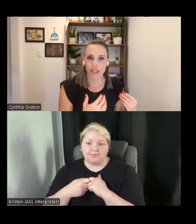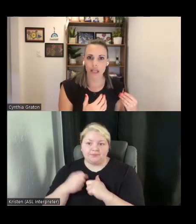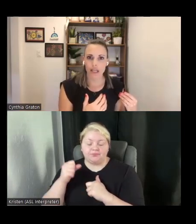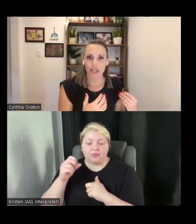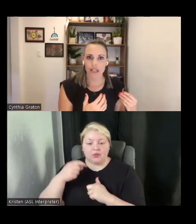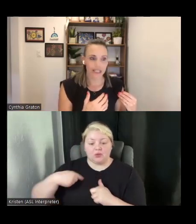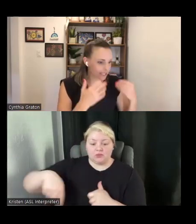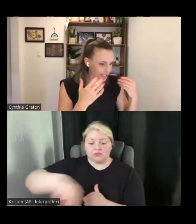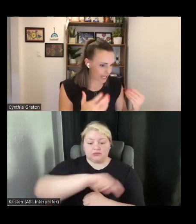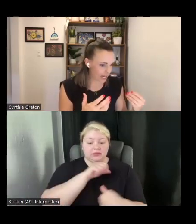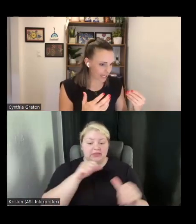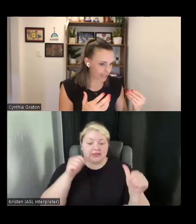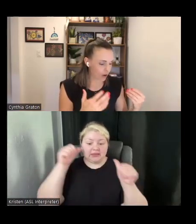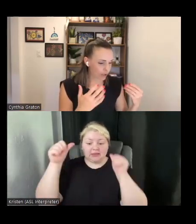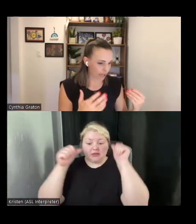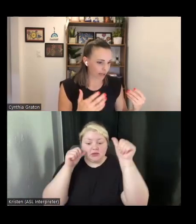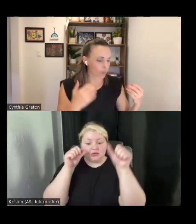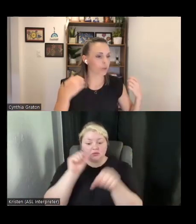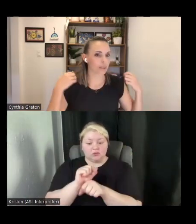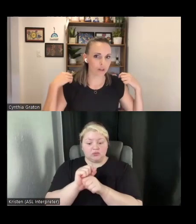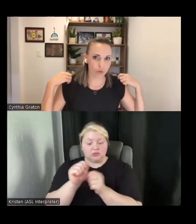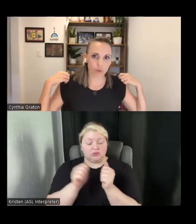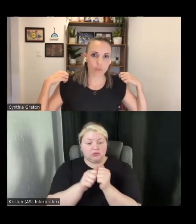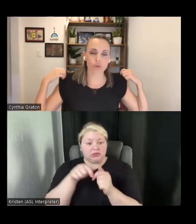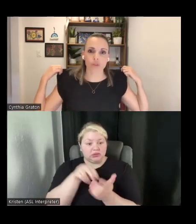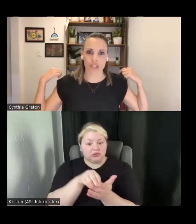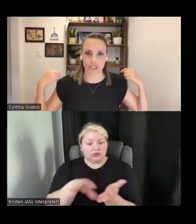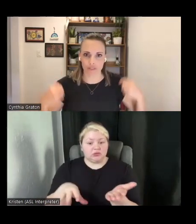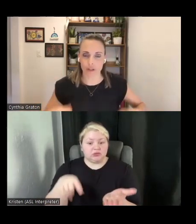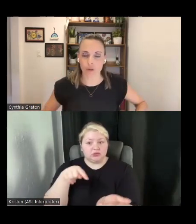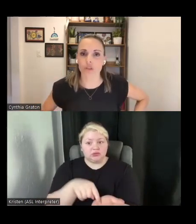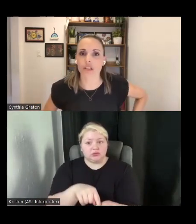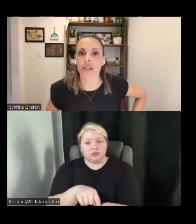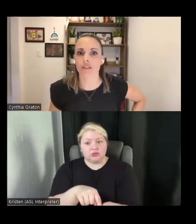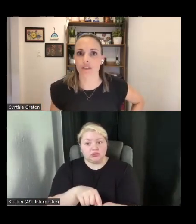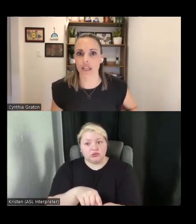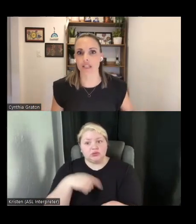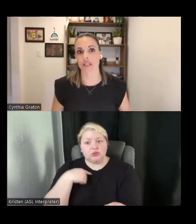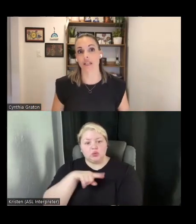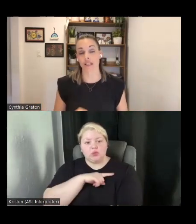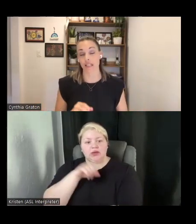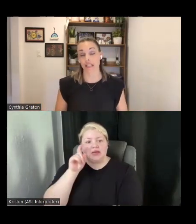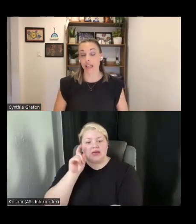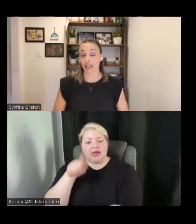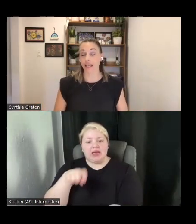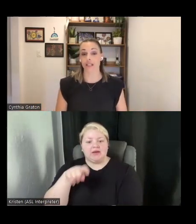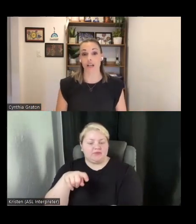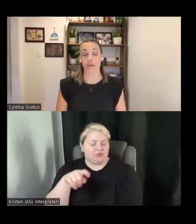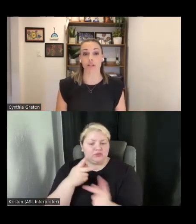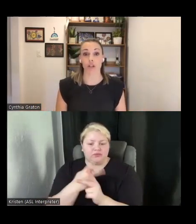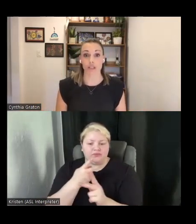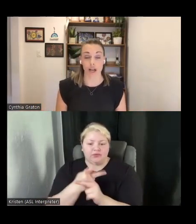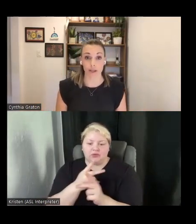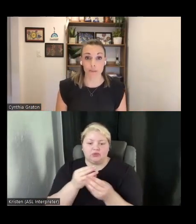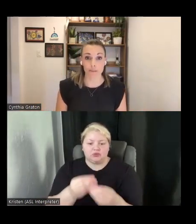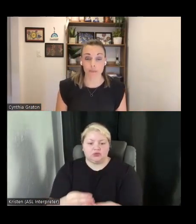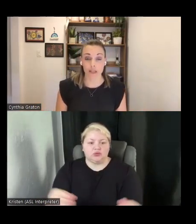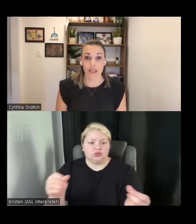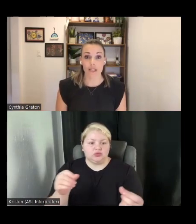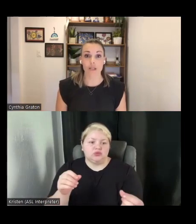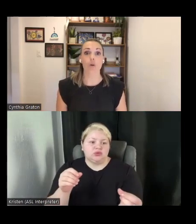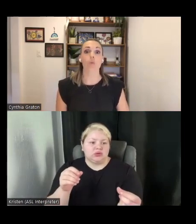Jake can decide, okay, we need to remove his difficulty giving his ELA assignment on